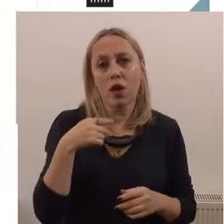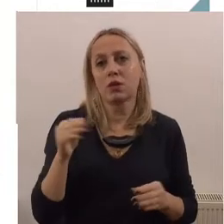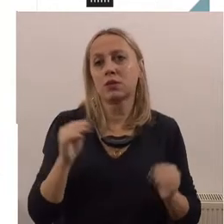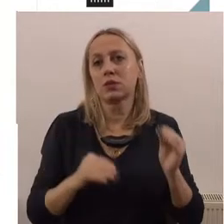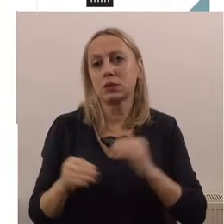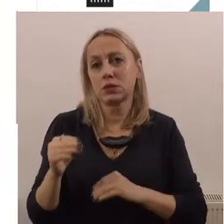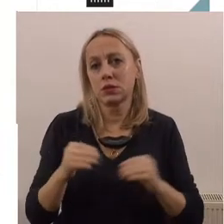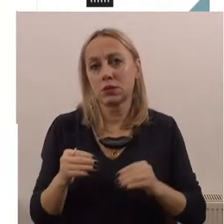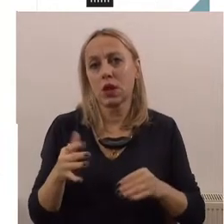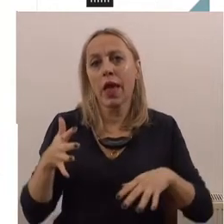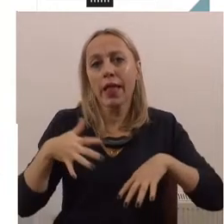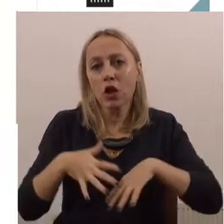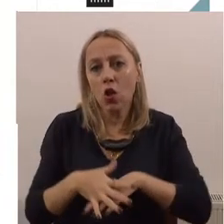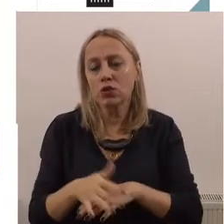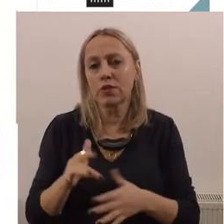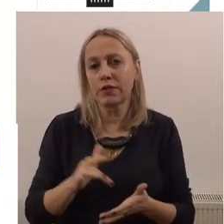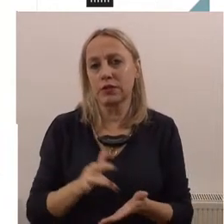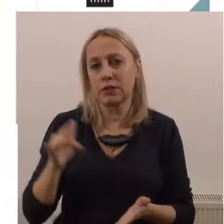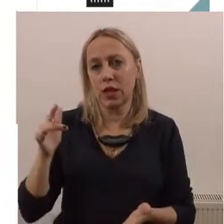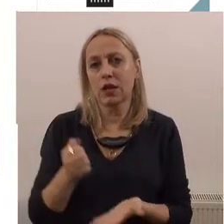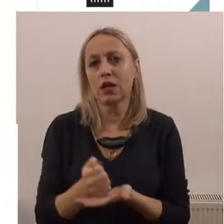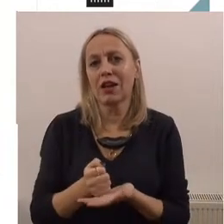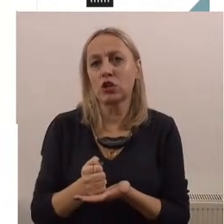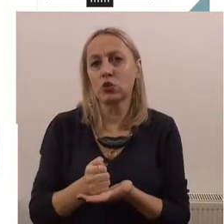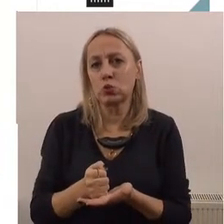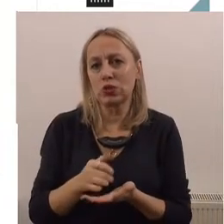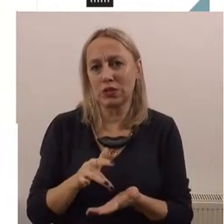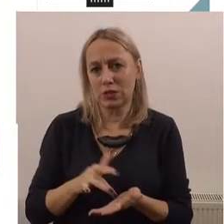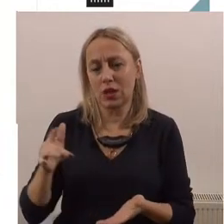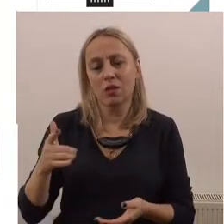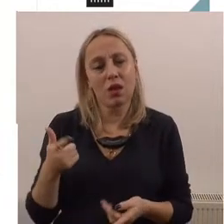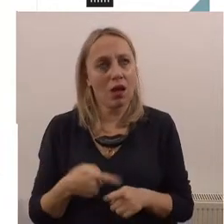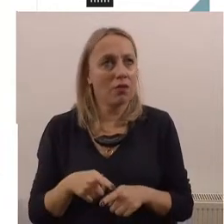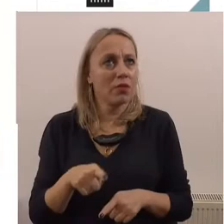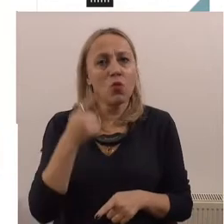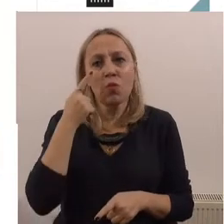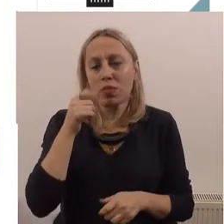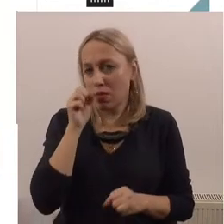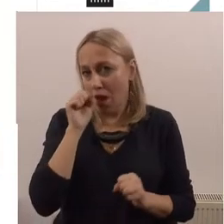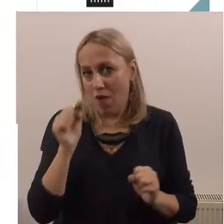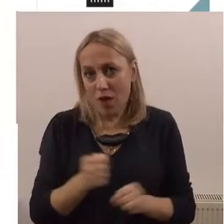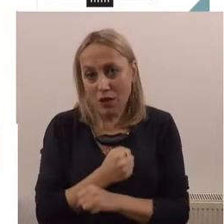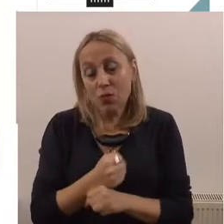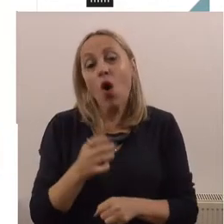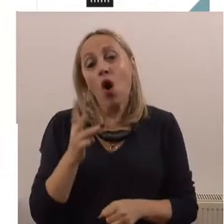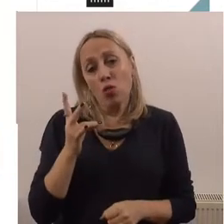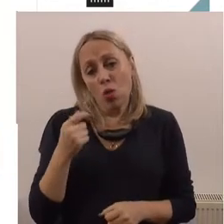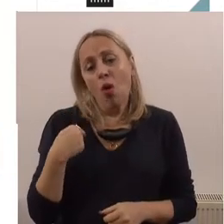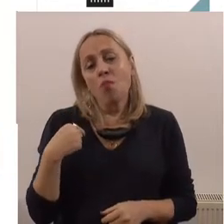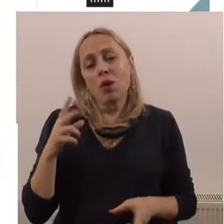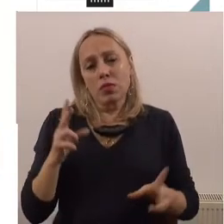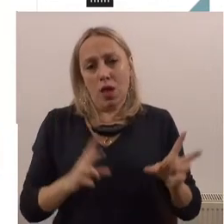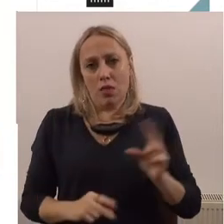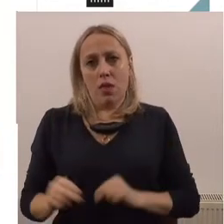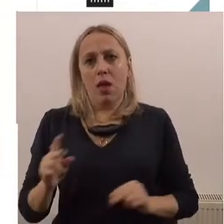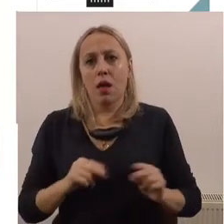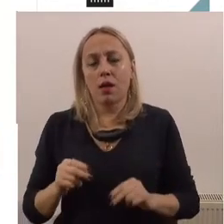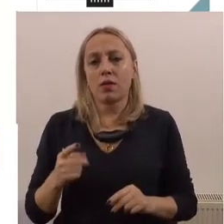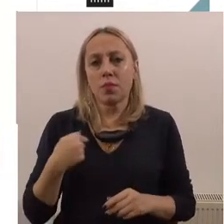by 2023, we plan to set up a regional resource inclusive center.